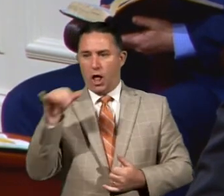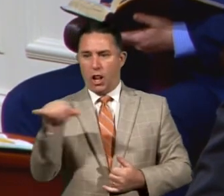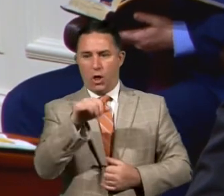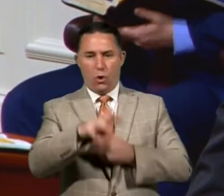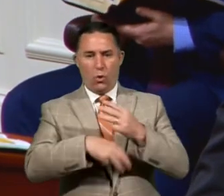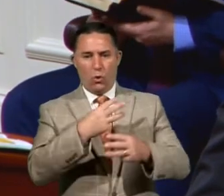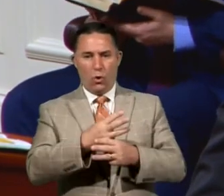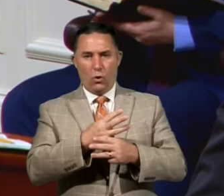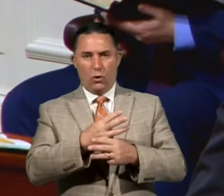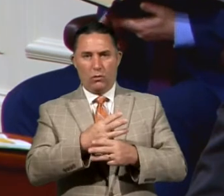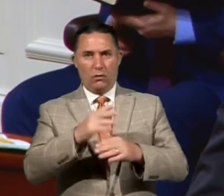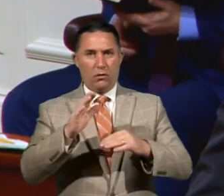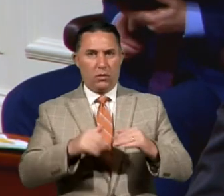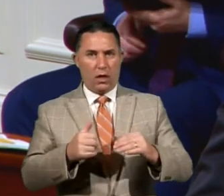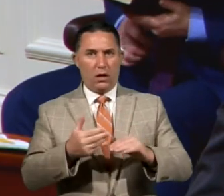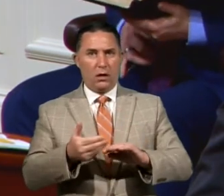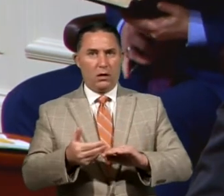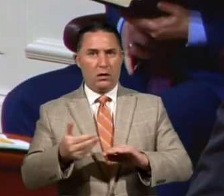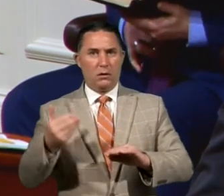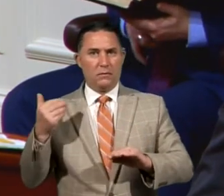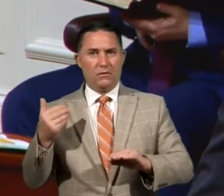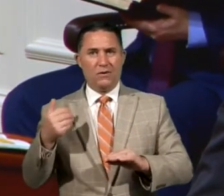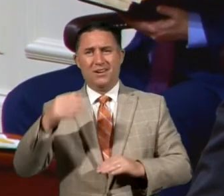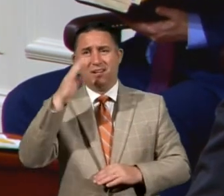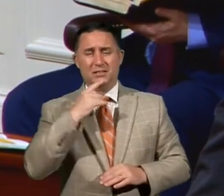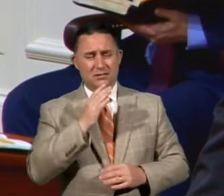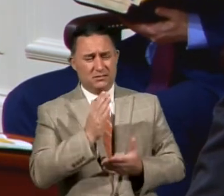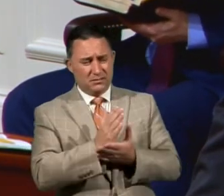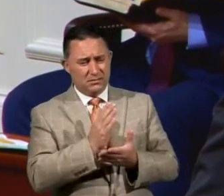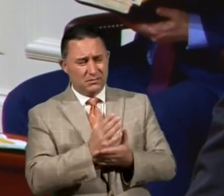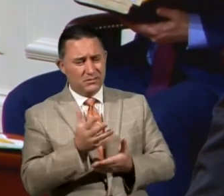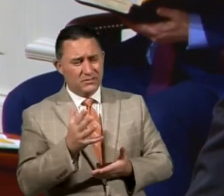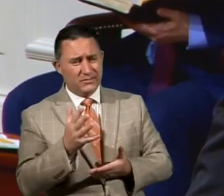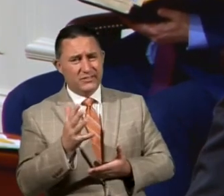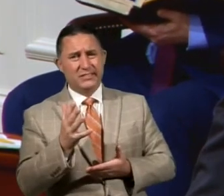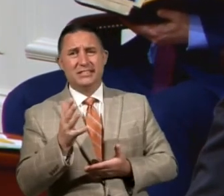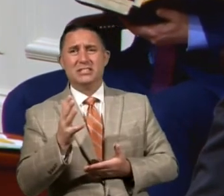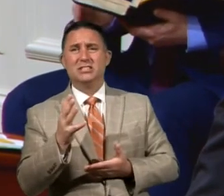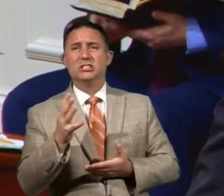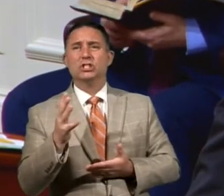the world than we did. And God says, stop it.